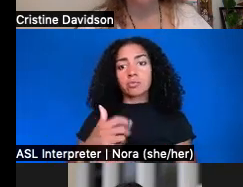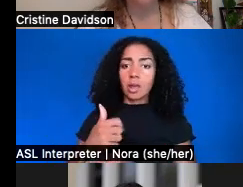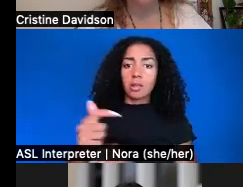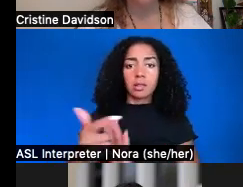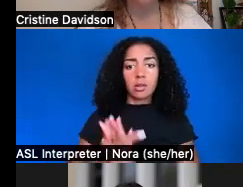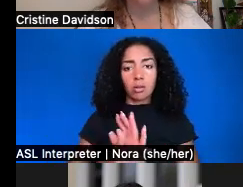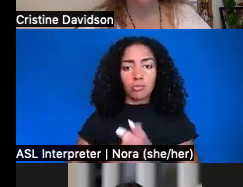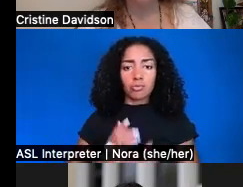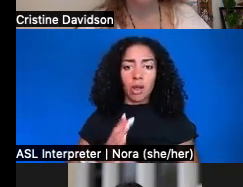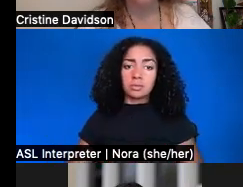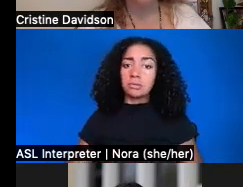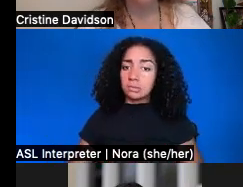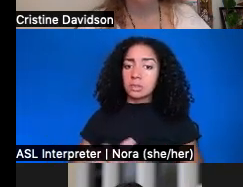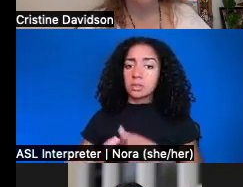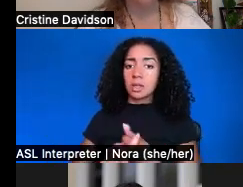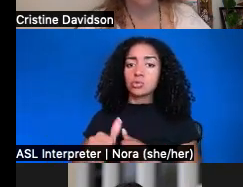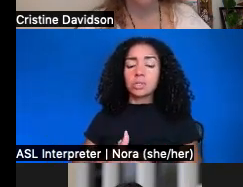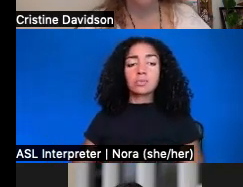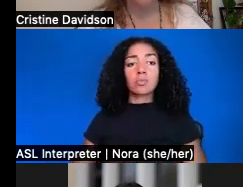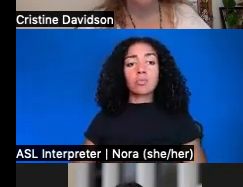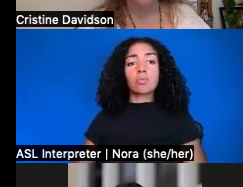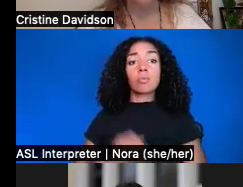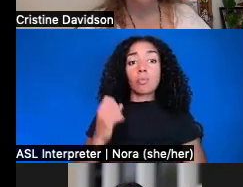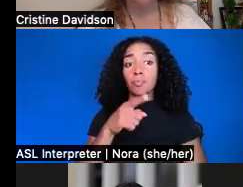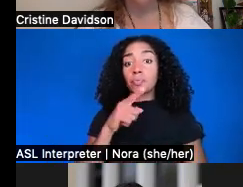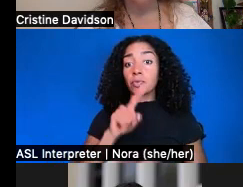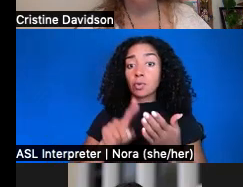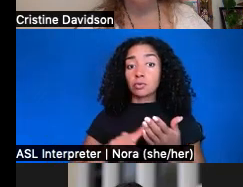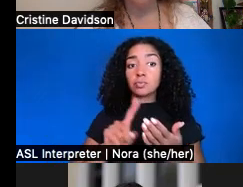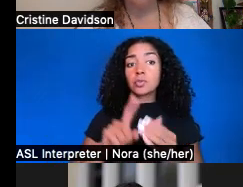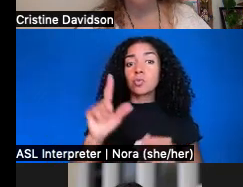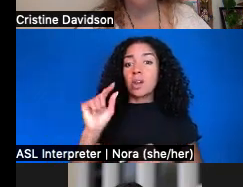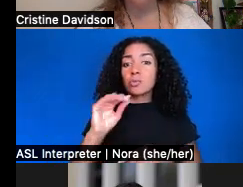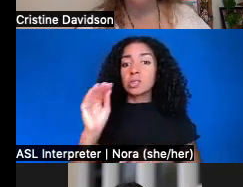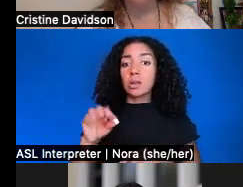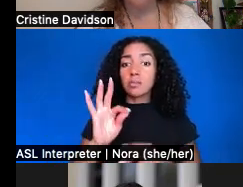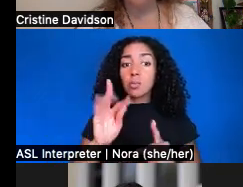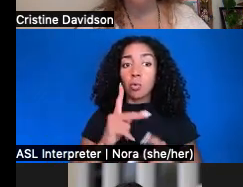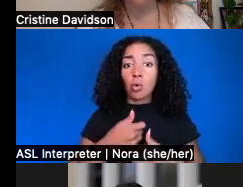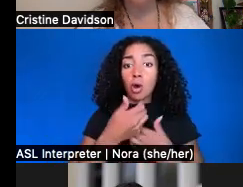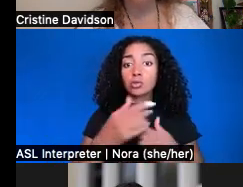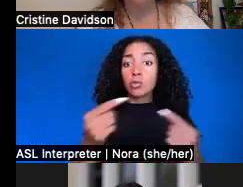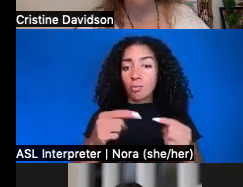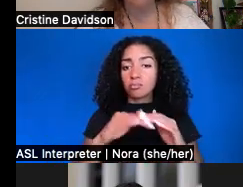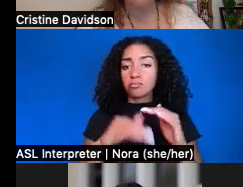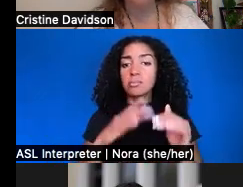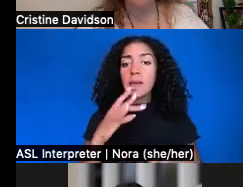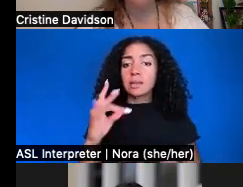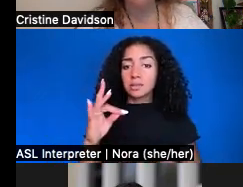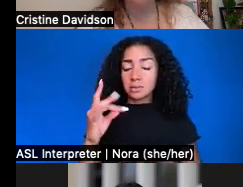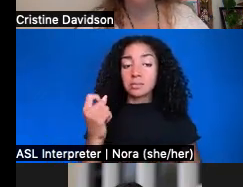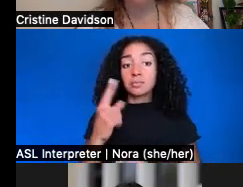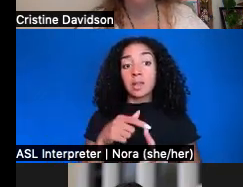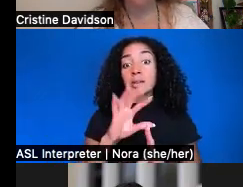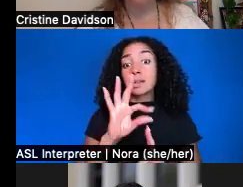So in this research, 20% of the offenders were under 18. Boys represented 90% of those arrests